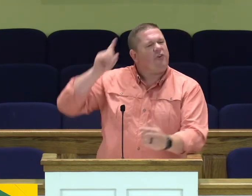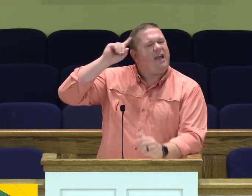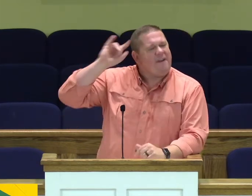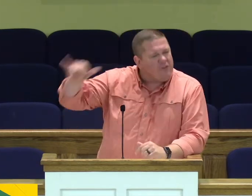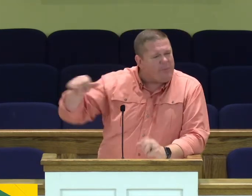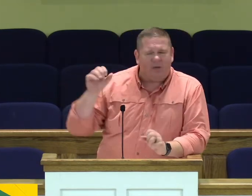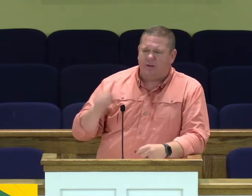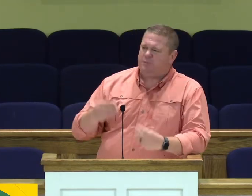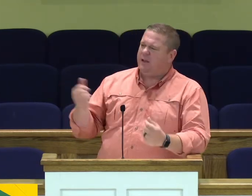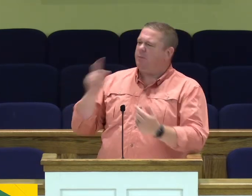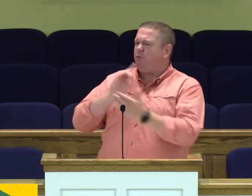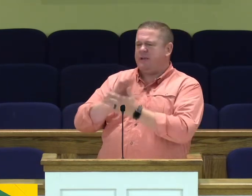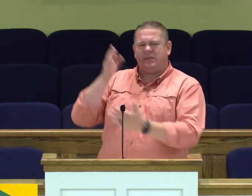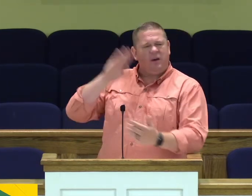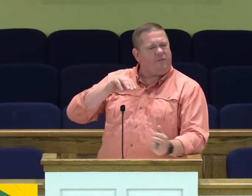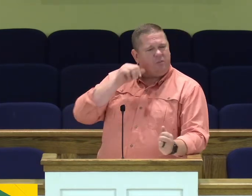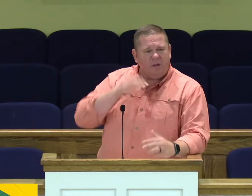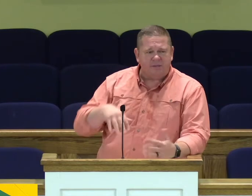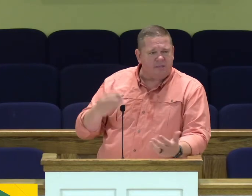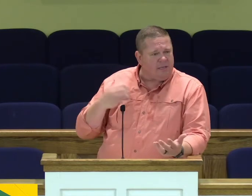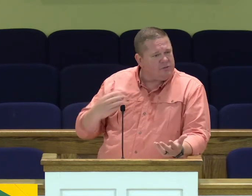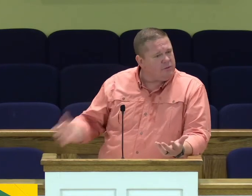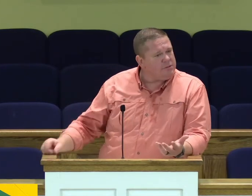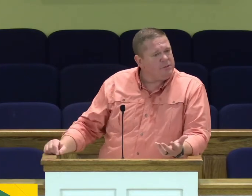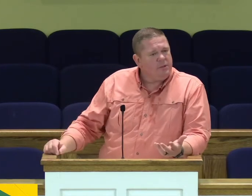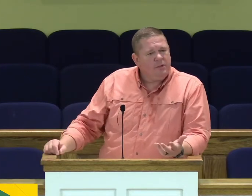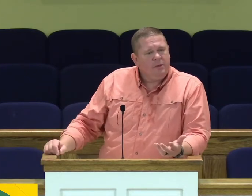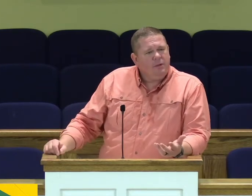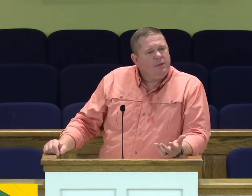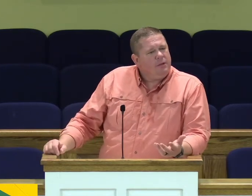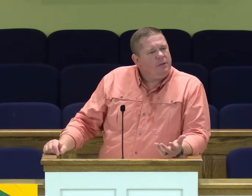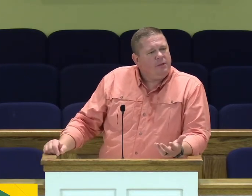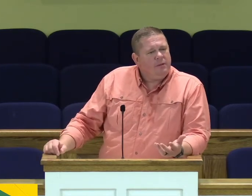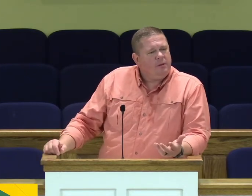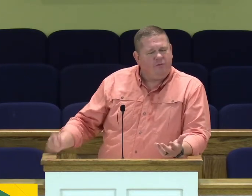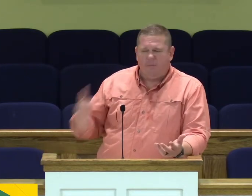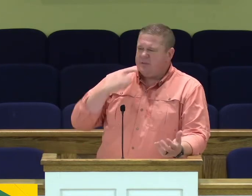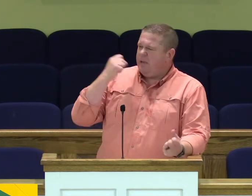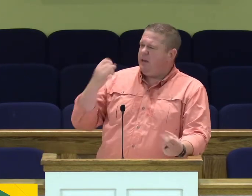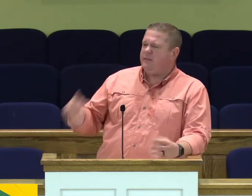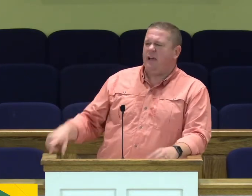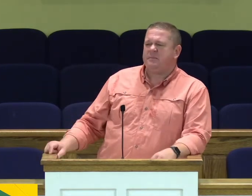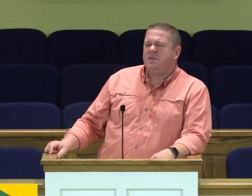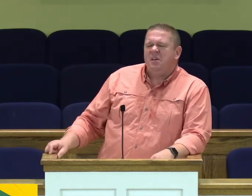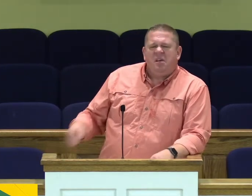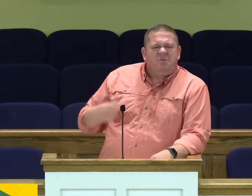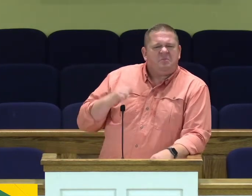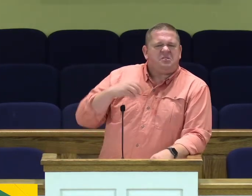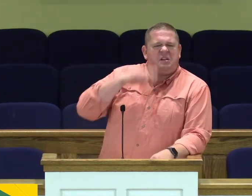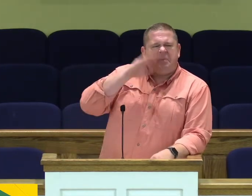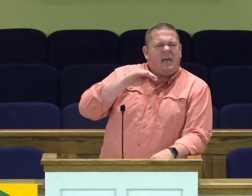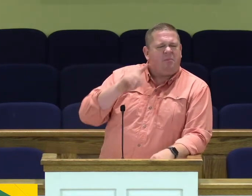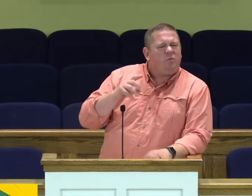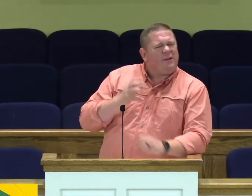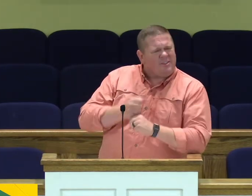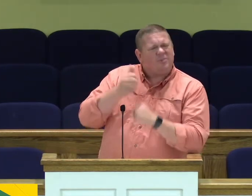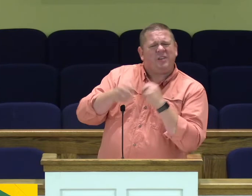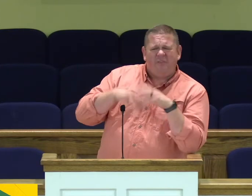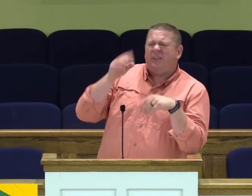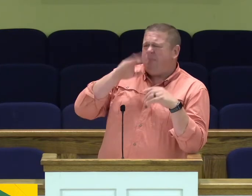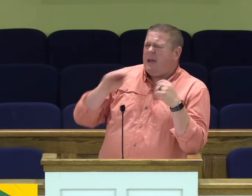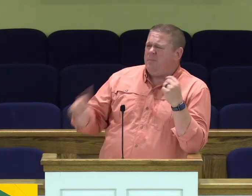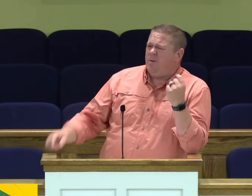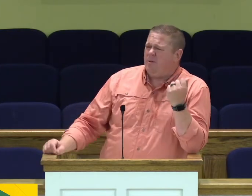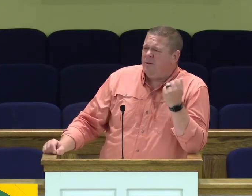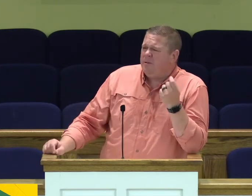gone forever that we could have spent on praising God for the blessings he gives to us. You've heard me say it many times. I'm just in a bad mood. Well, get yourself